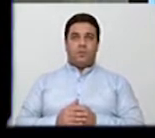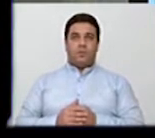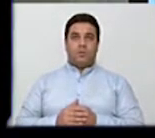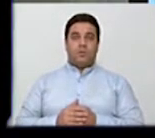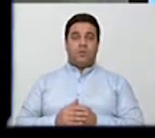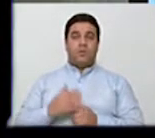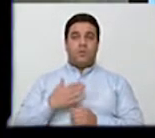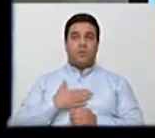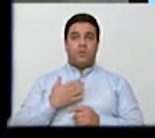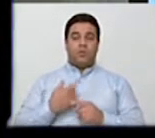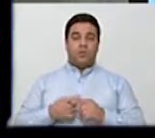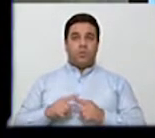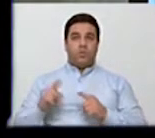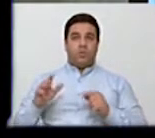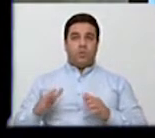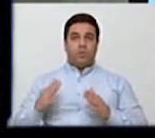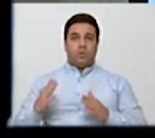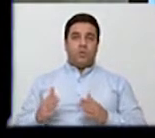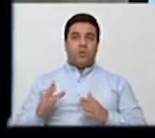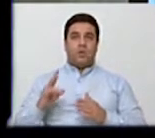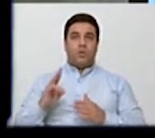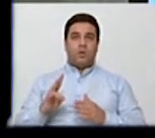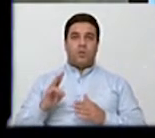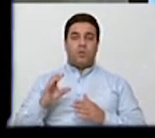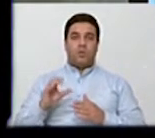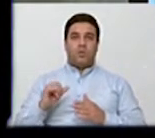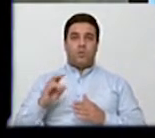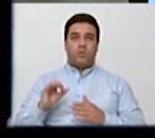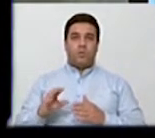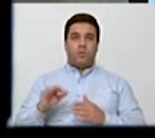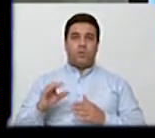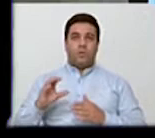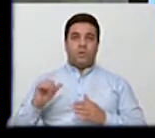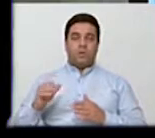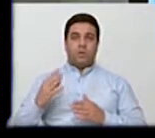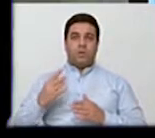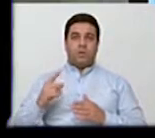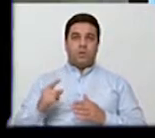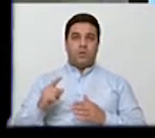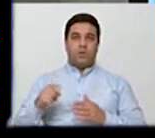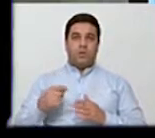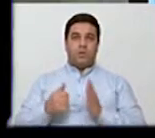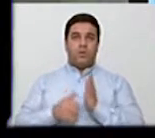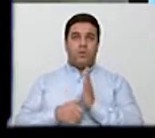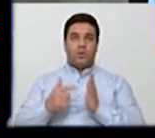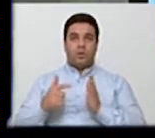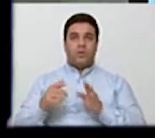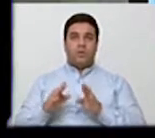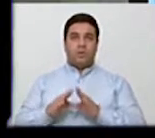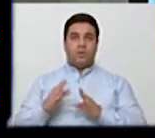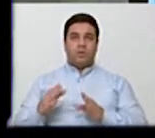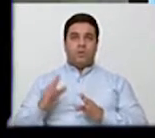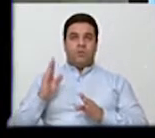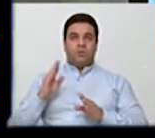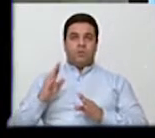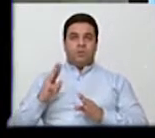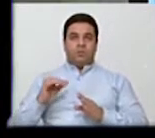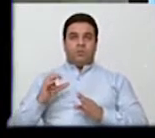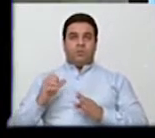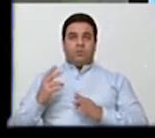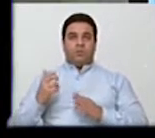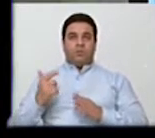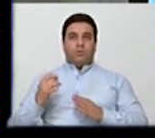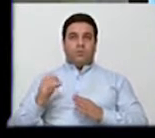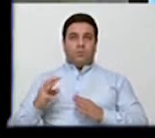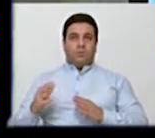Demak, bizga bu yerda natriy sulfatning massasi 42,16 gramga teng ekanligi, suvning massasi 300 gramga